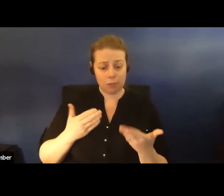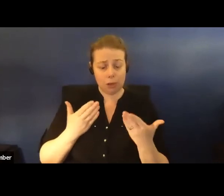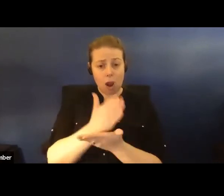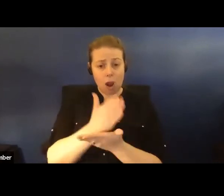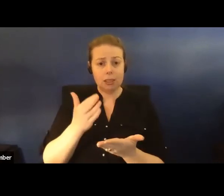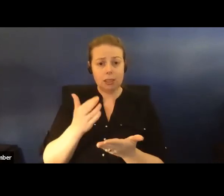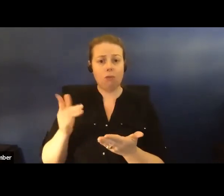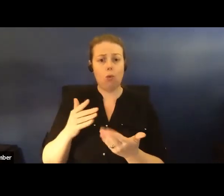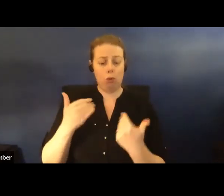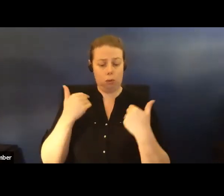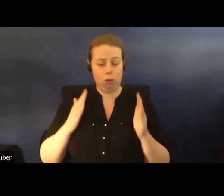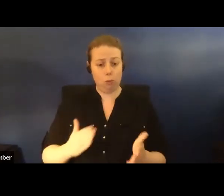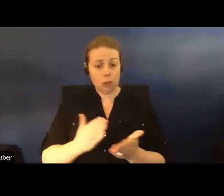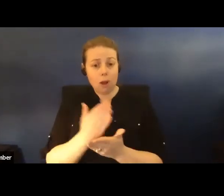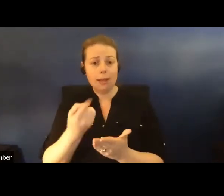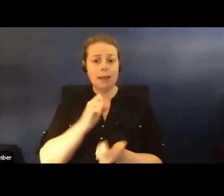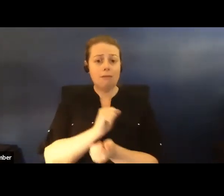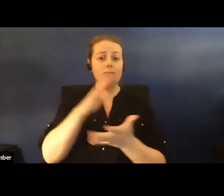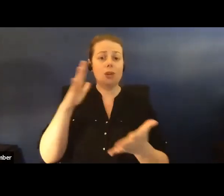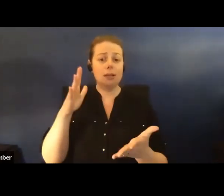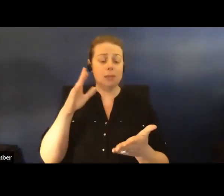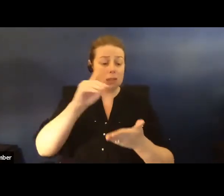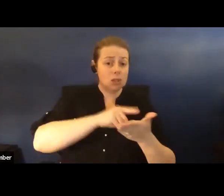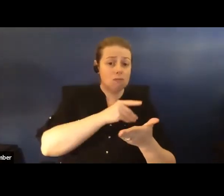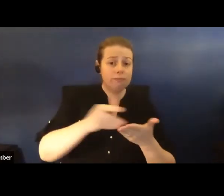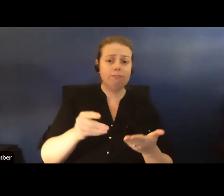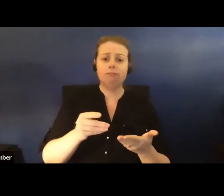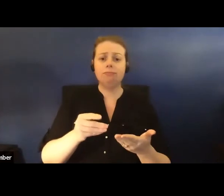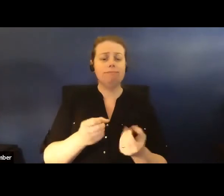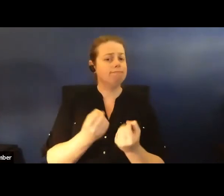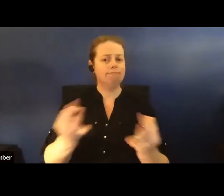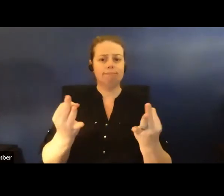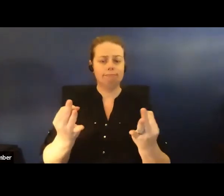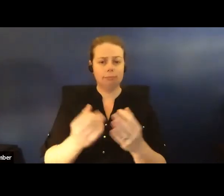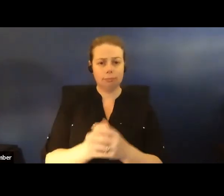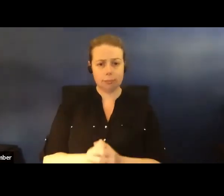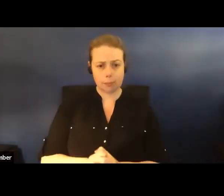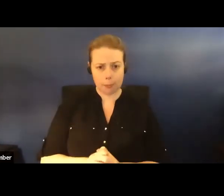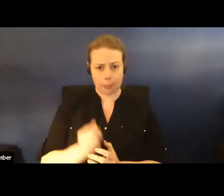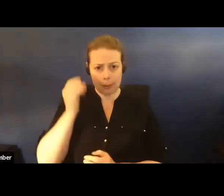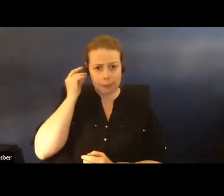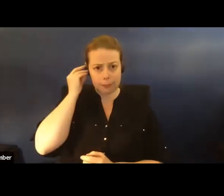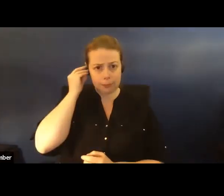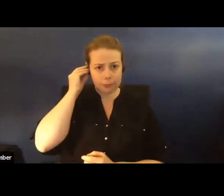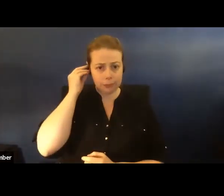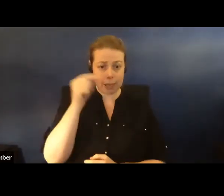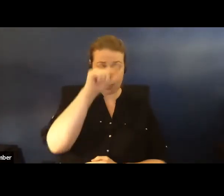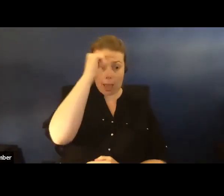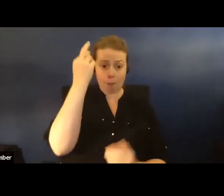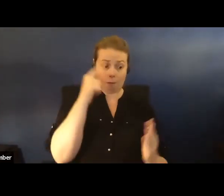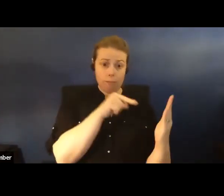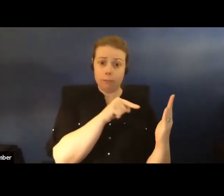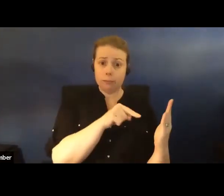freedoms without discrimination of any kind. And the purpose of the CRPD is